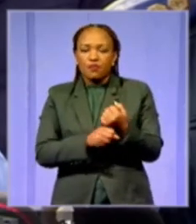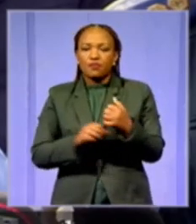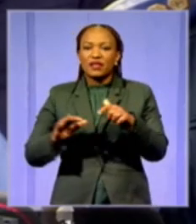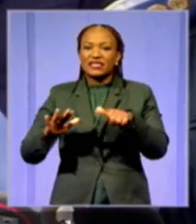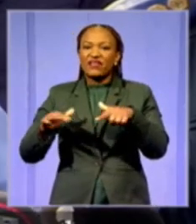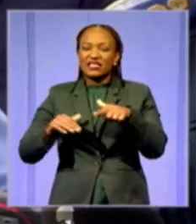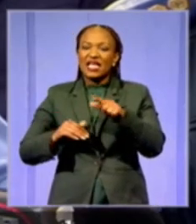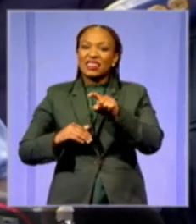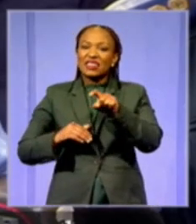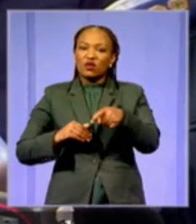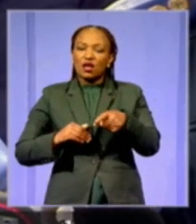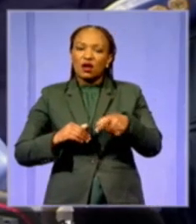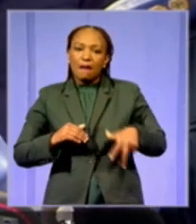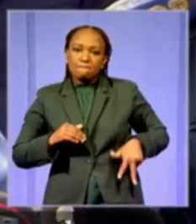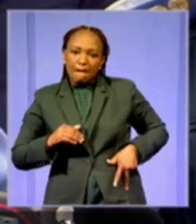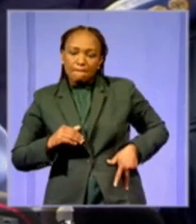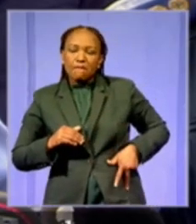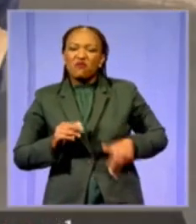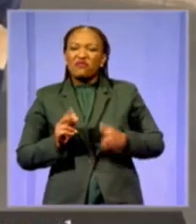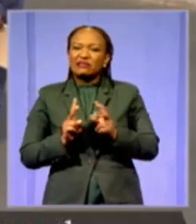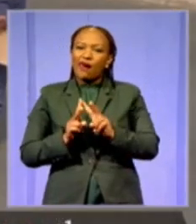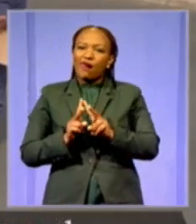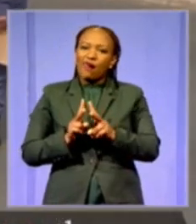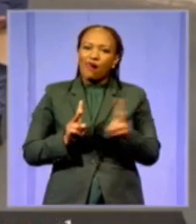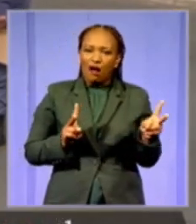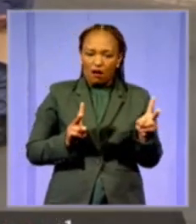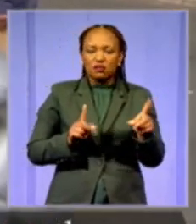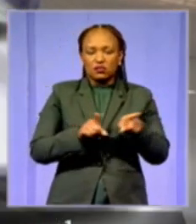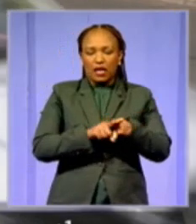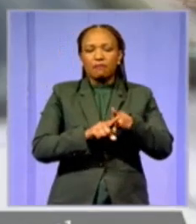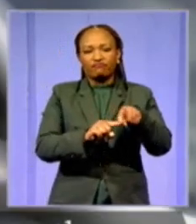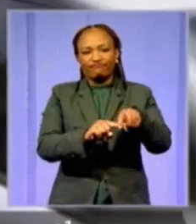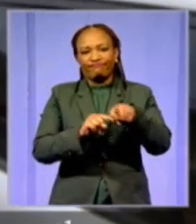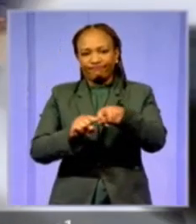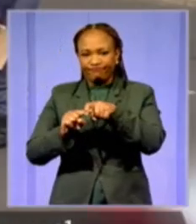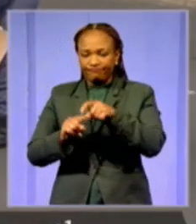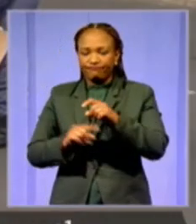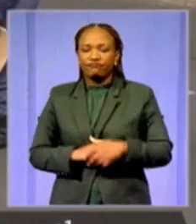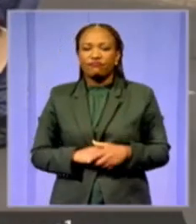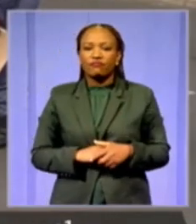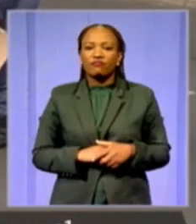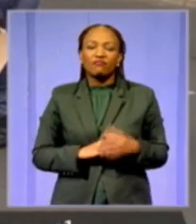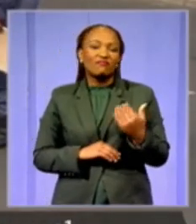of ammunition of various calibers. Mo kgweding e fetileng babelaelwa ba le